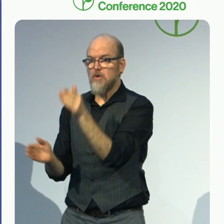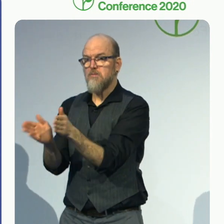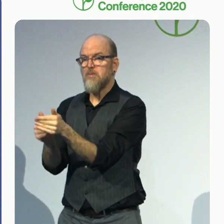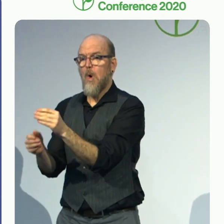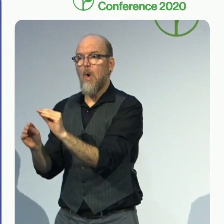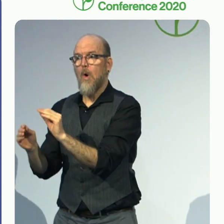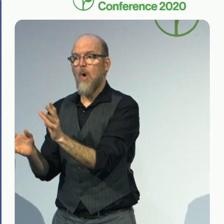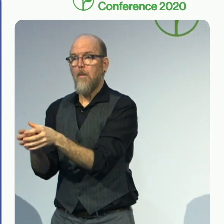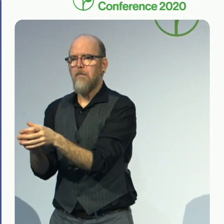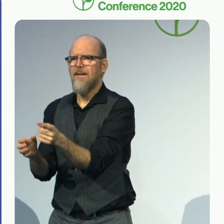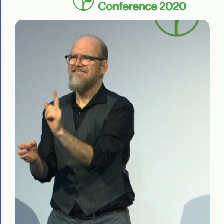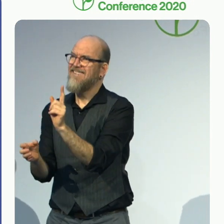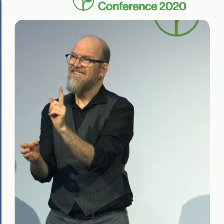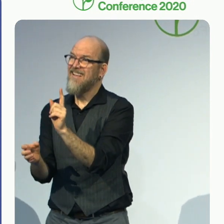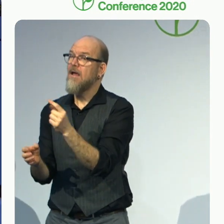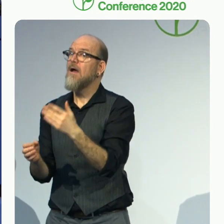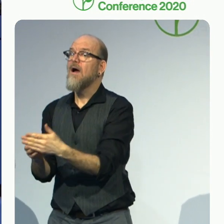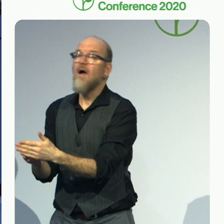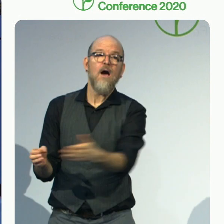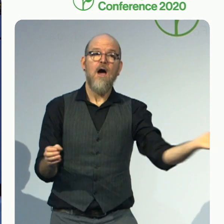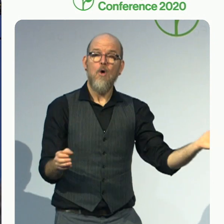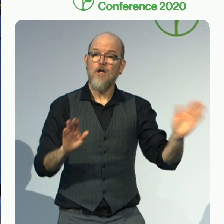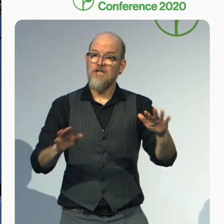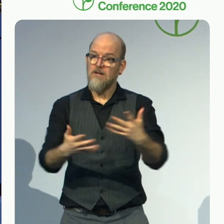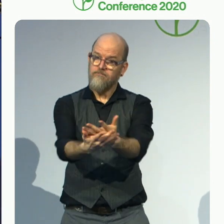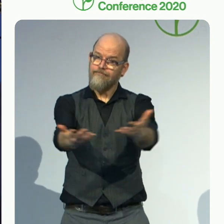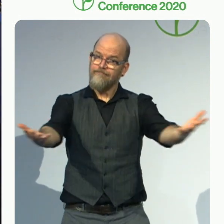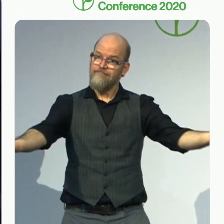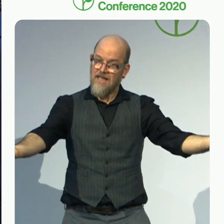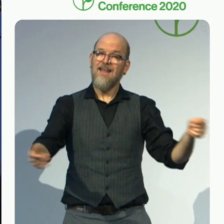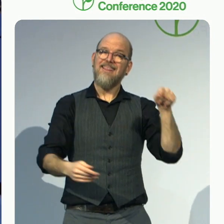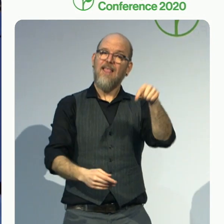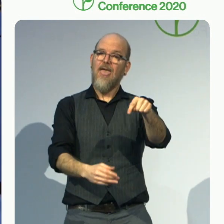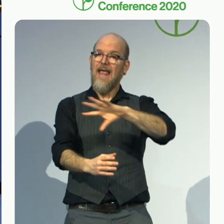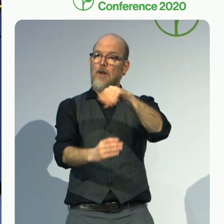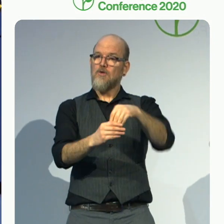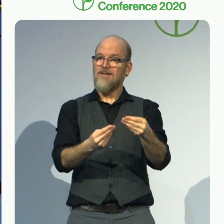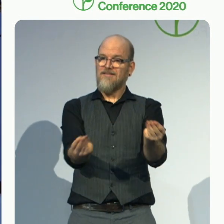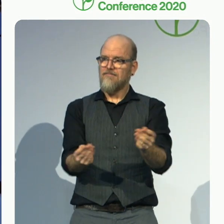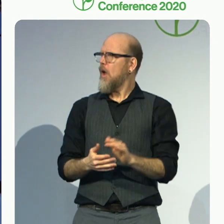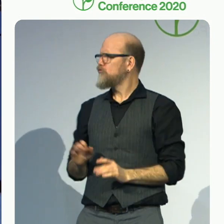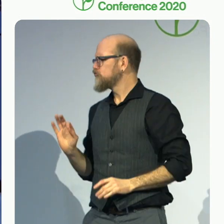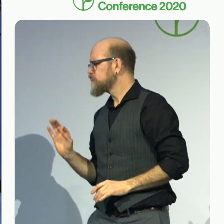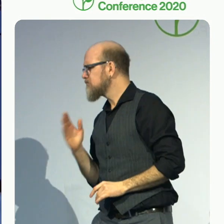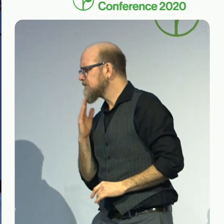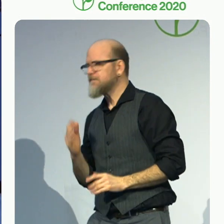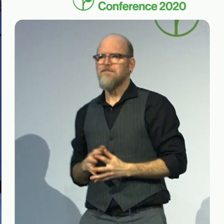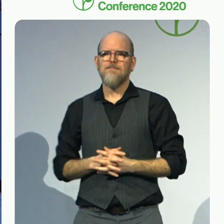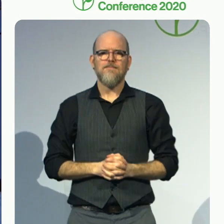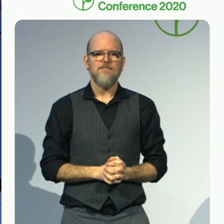Thank you, Nafisa. So I think we somehow laid the groundwork now, so there is basically an agreement that